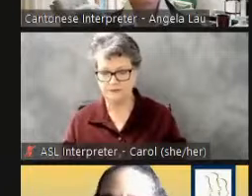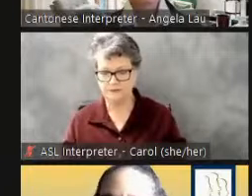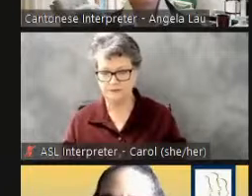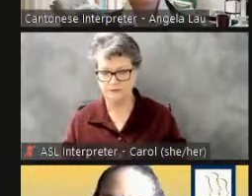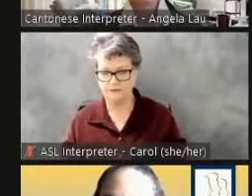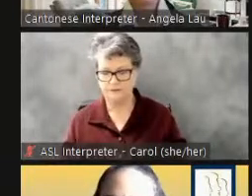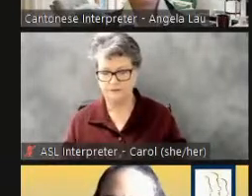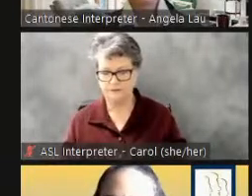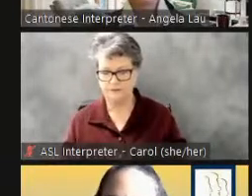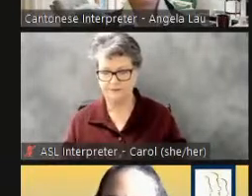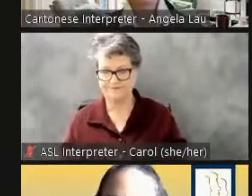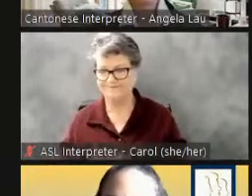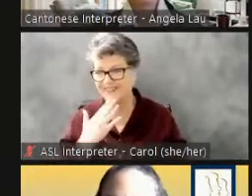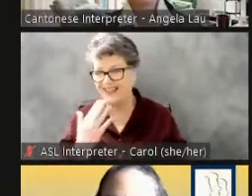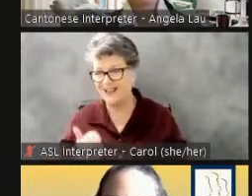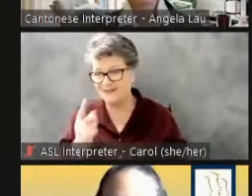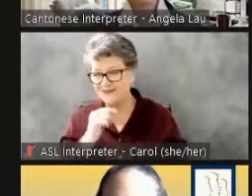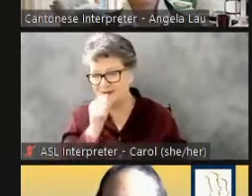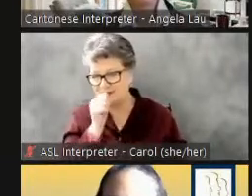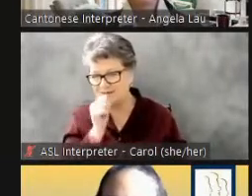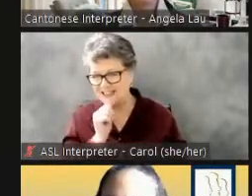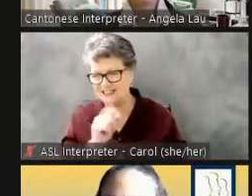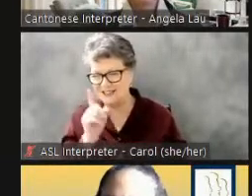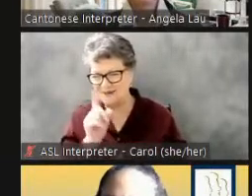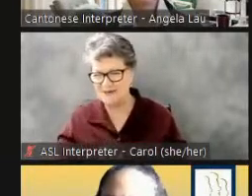Thank you everyone for your patience.